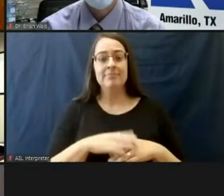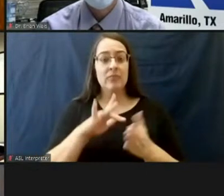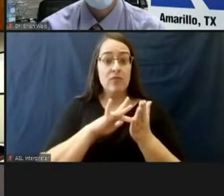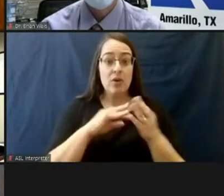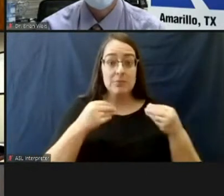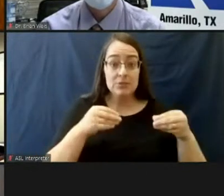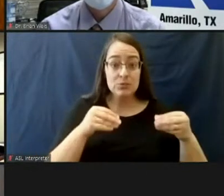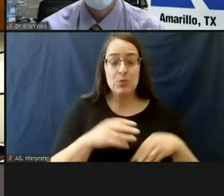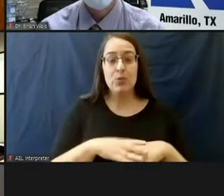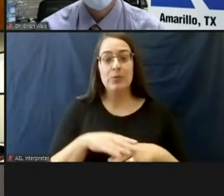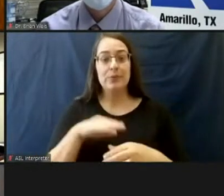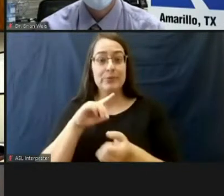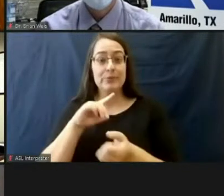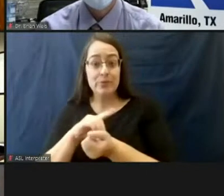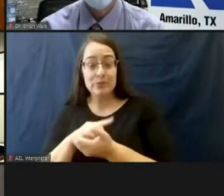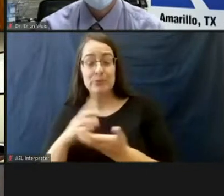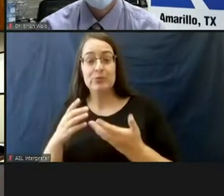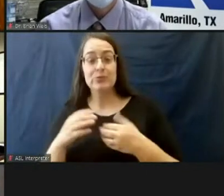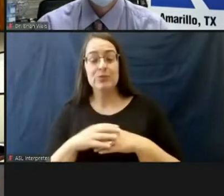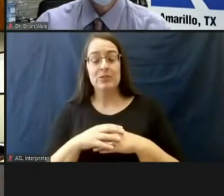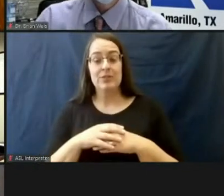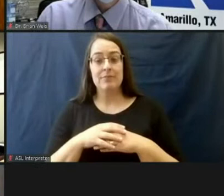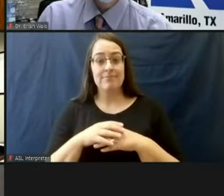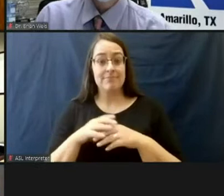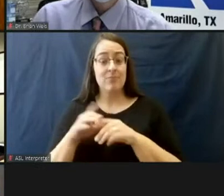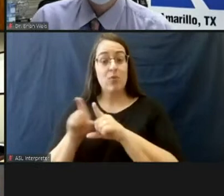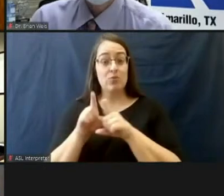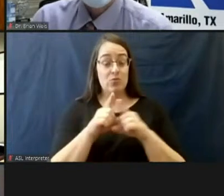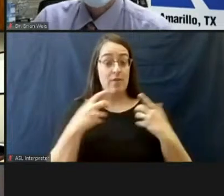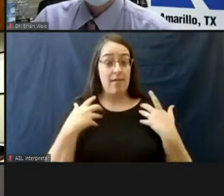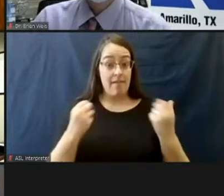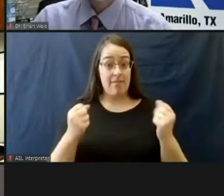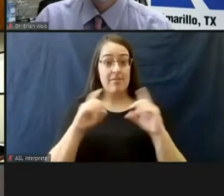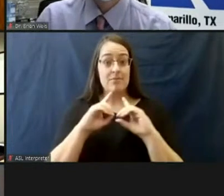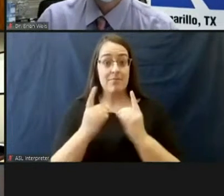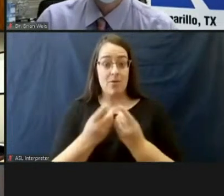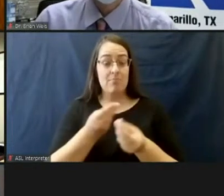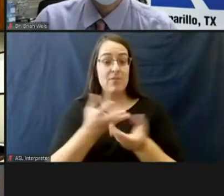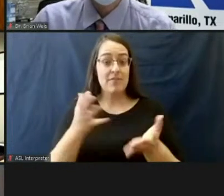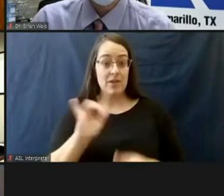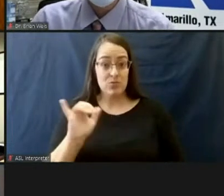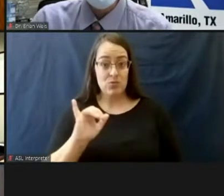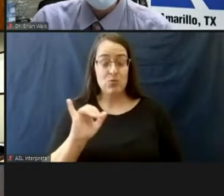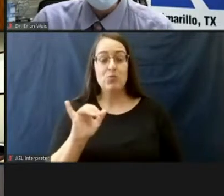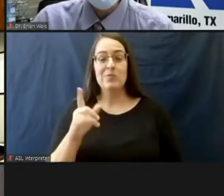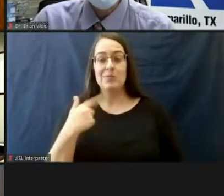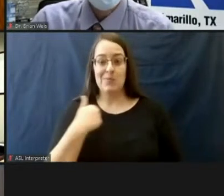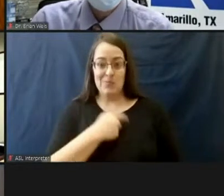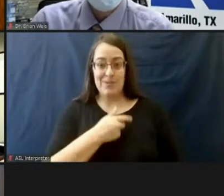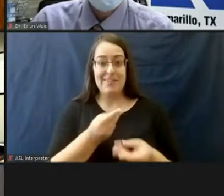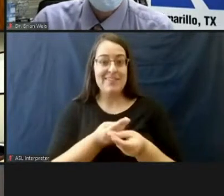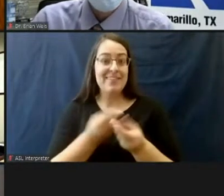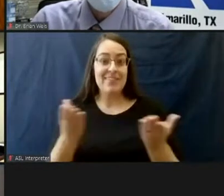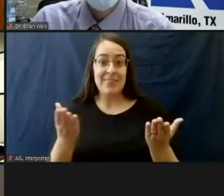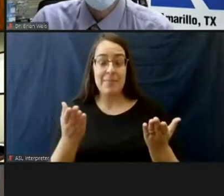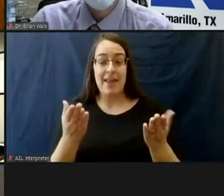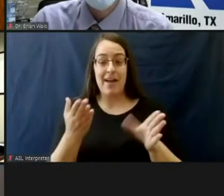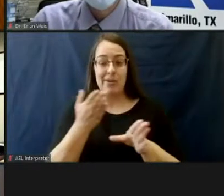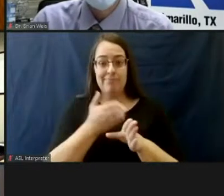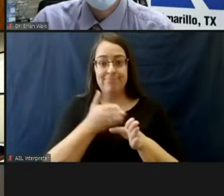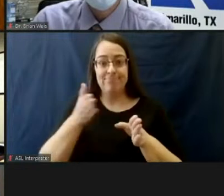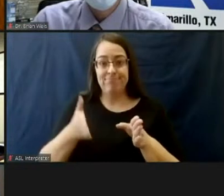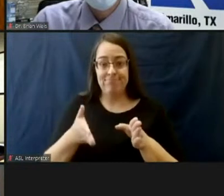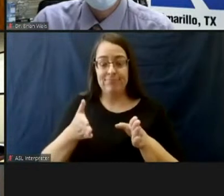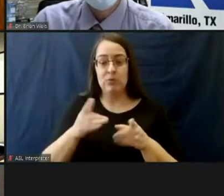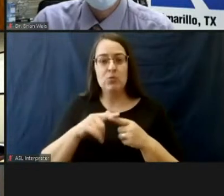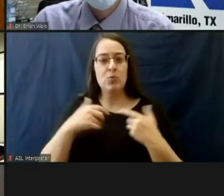and also available at the health department. And actually, those are being administered right next to the public